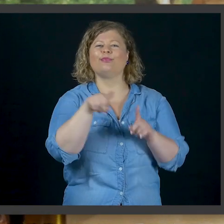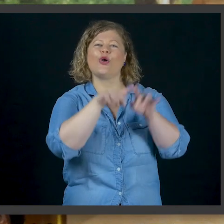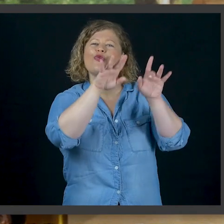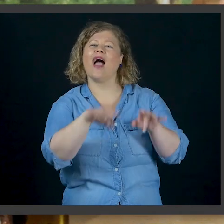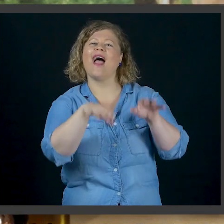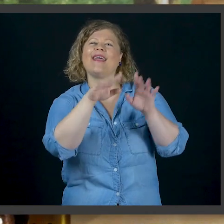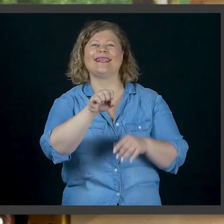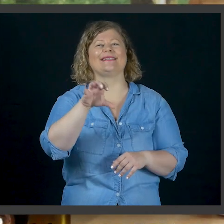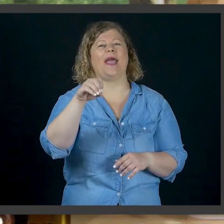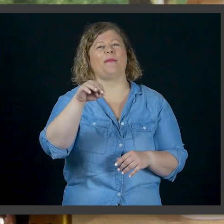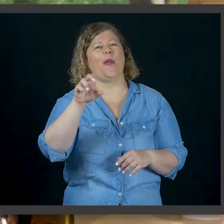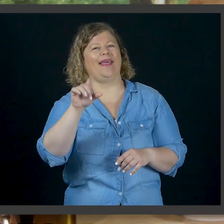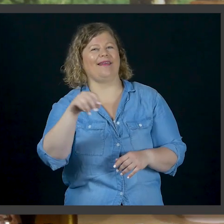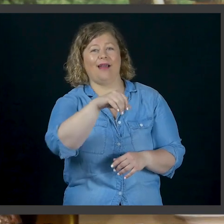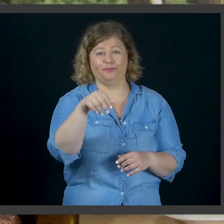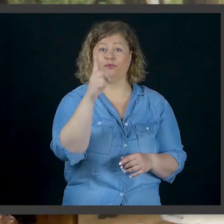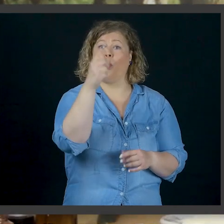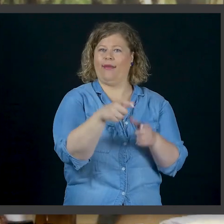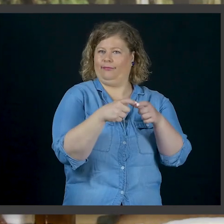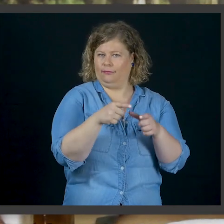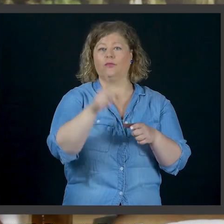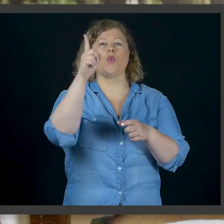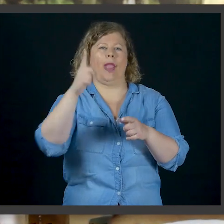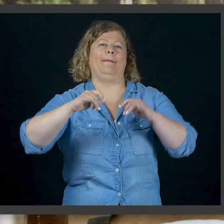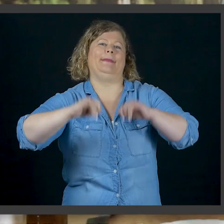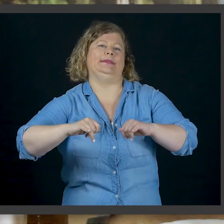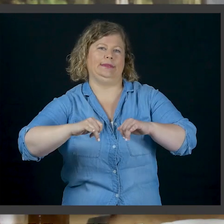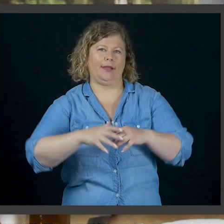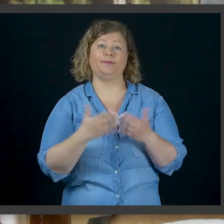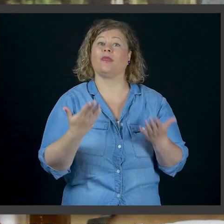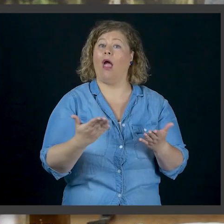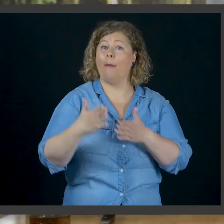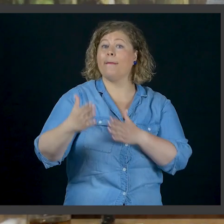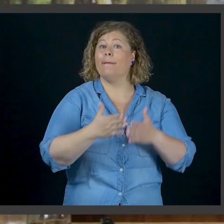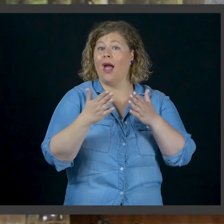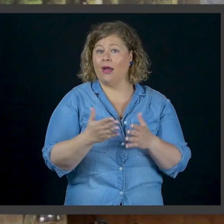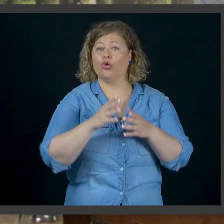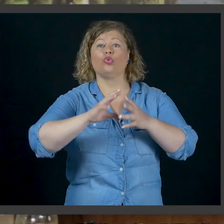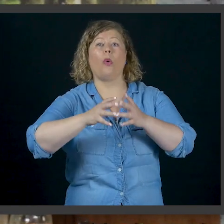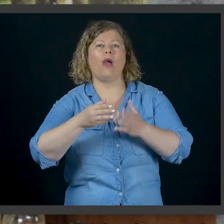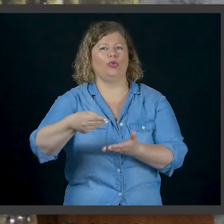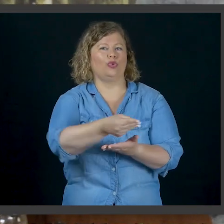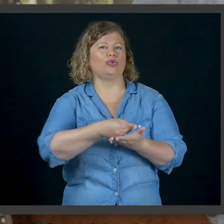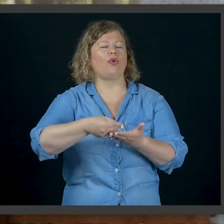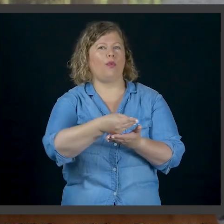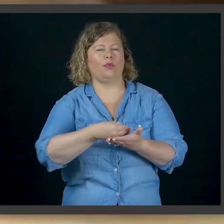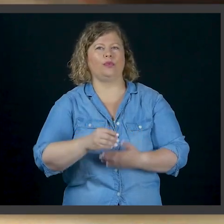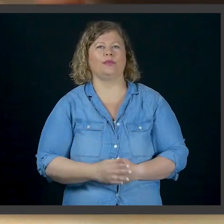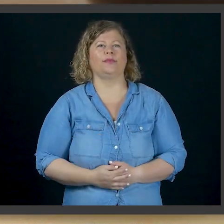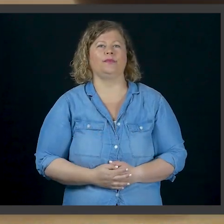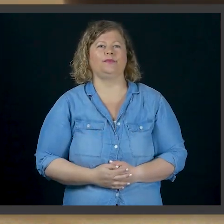rain semolina. Each piece make 1 pizza. So now let's prepare our tomato